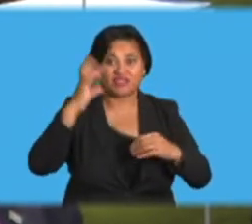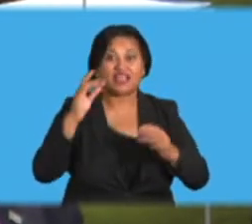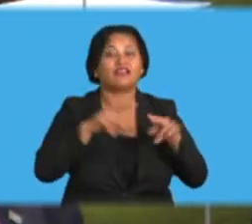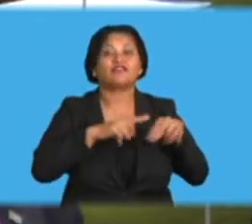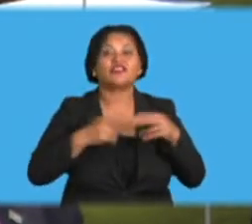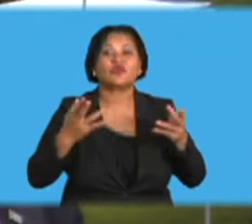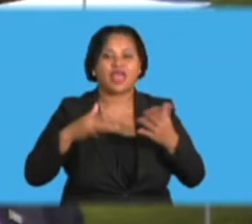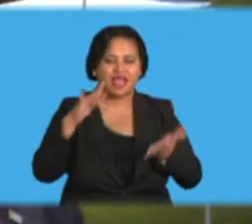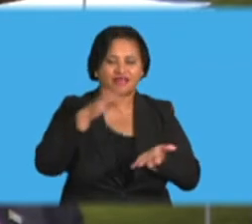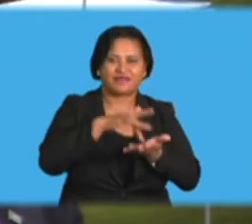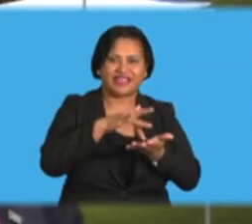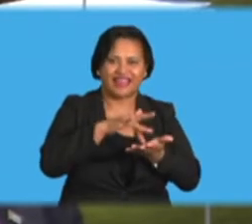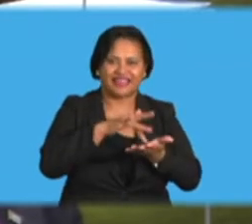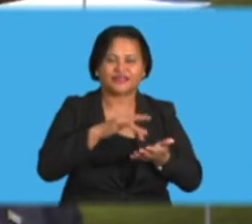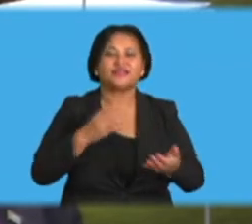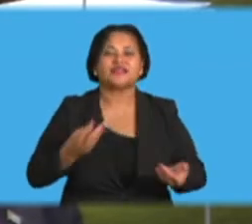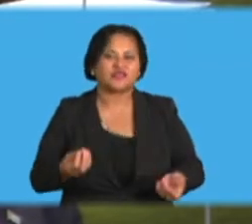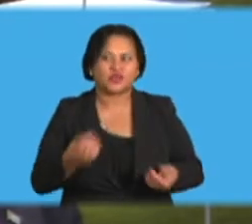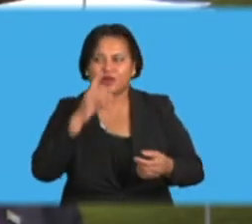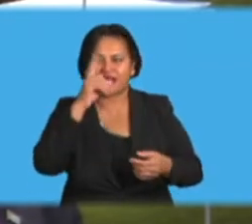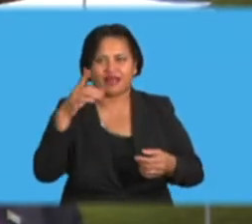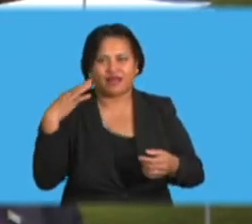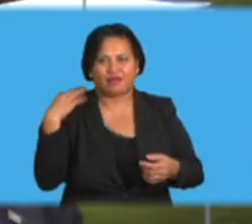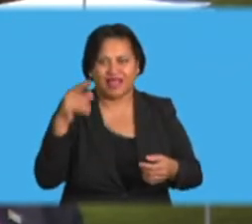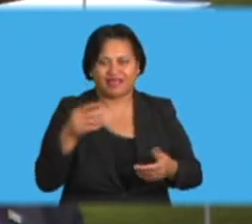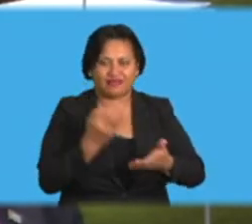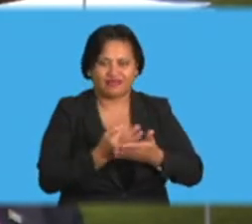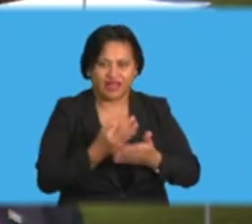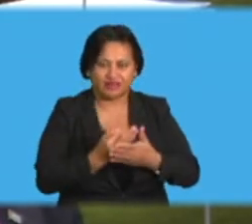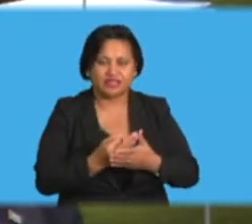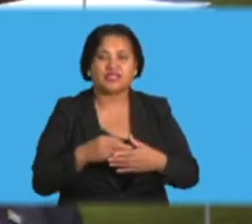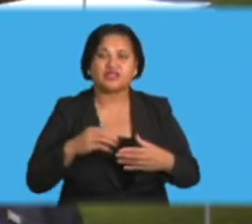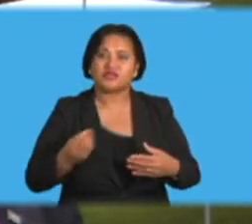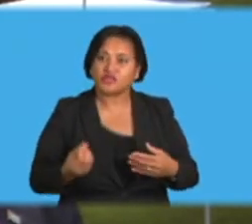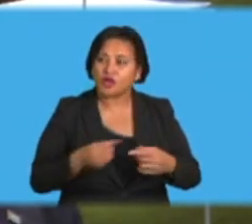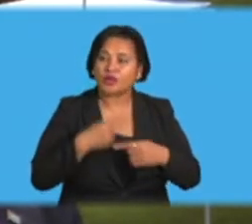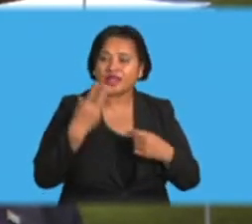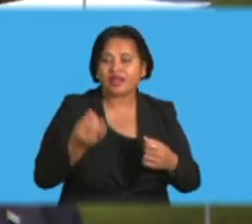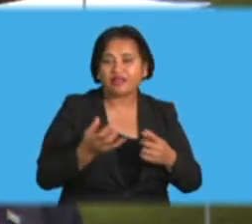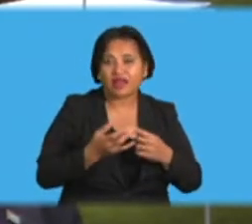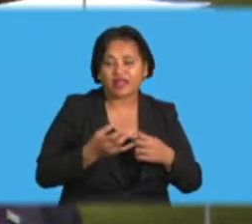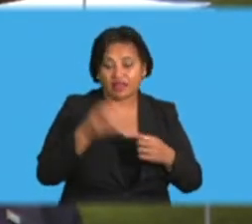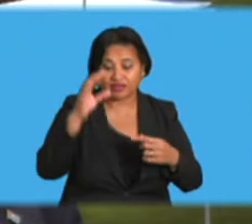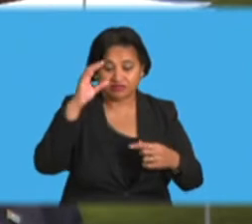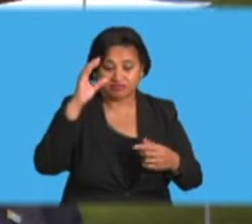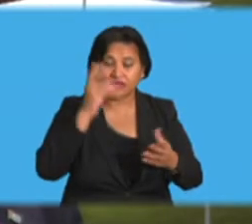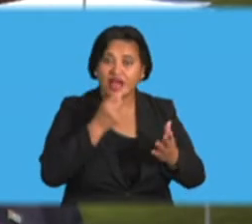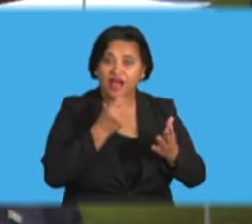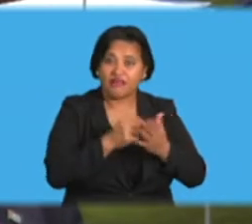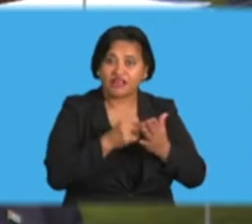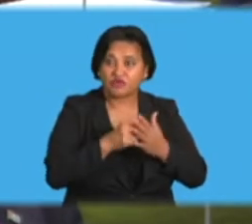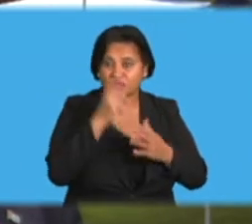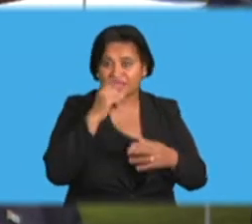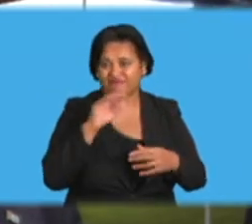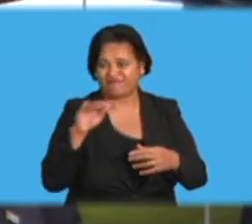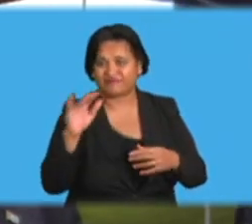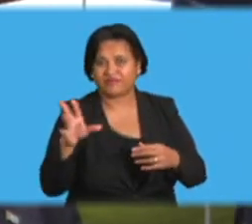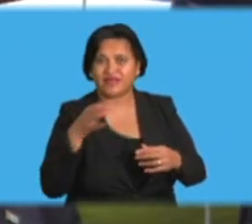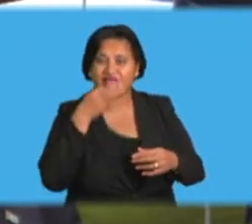the need for ADB to look at what we call trigger-based mechanisms, where countries can access concessional grant financing in the event of